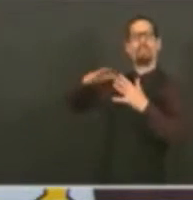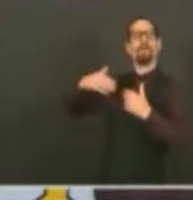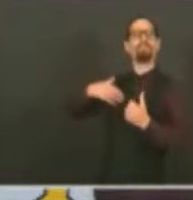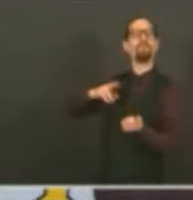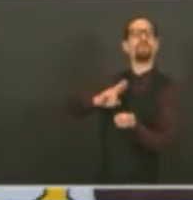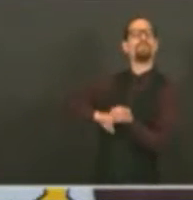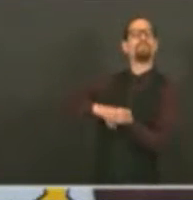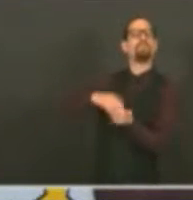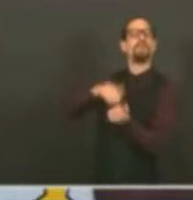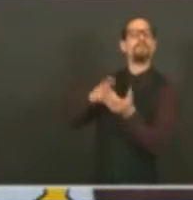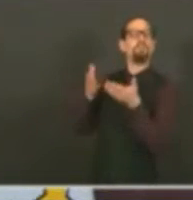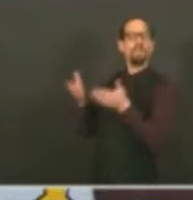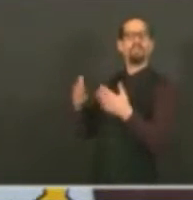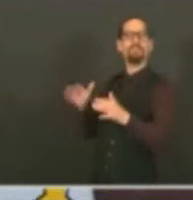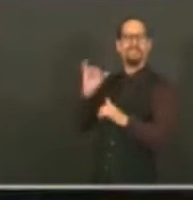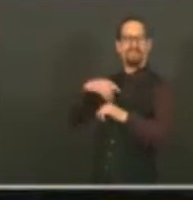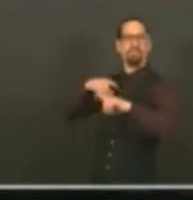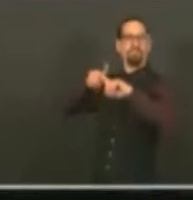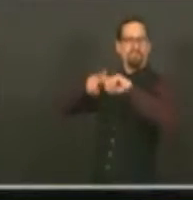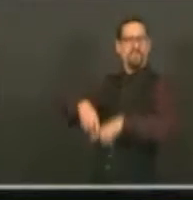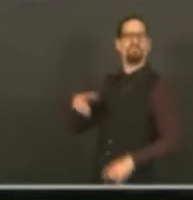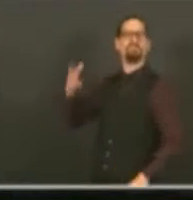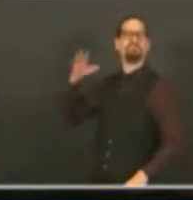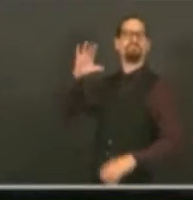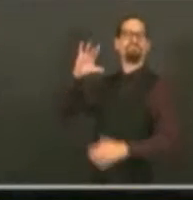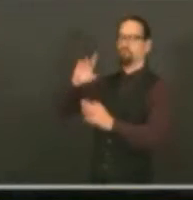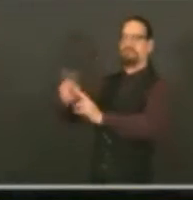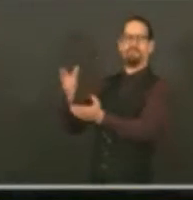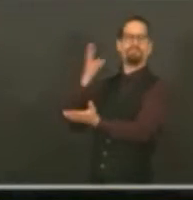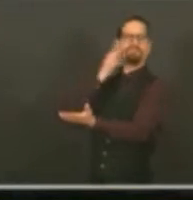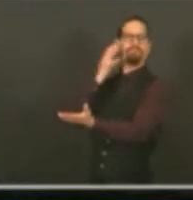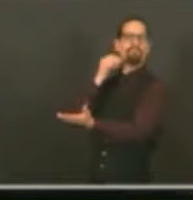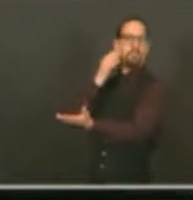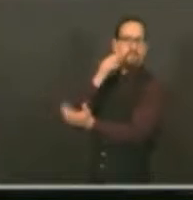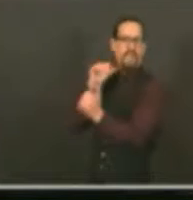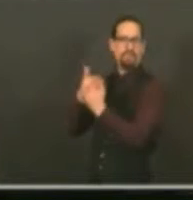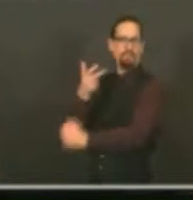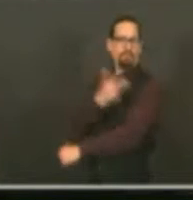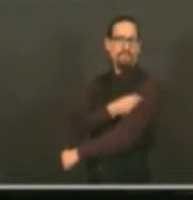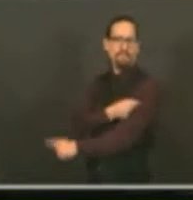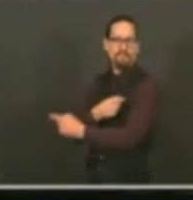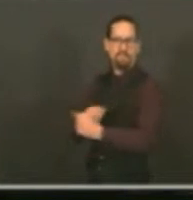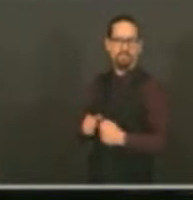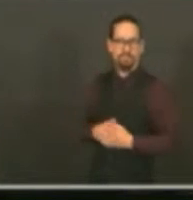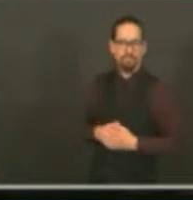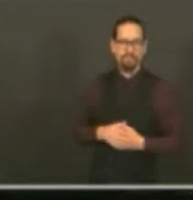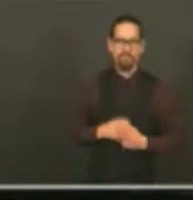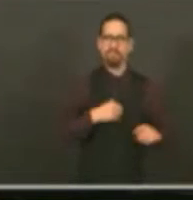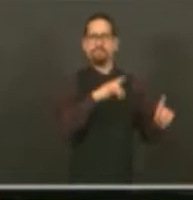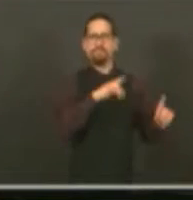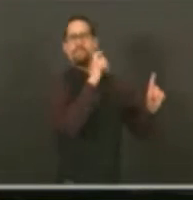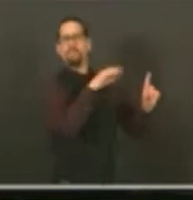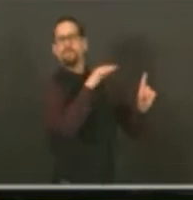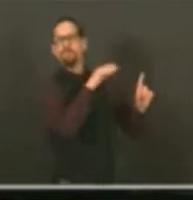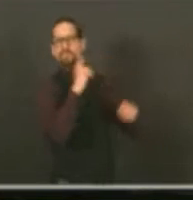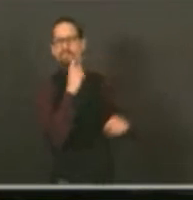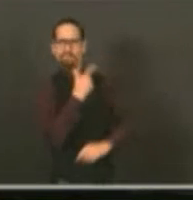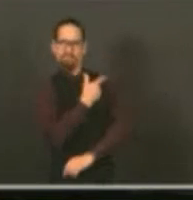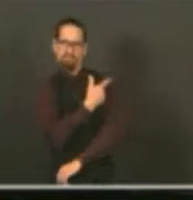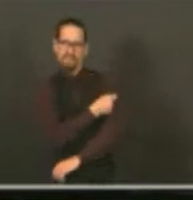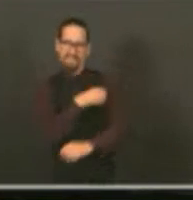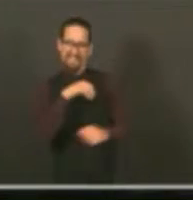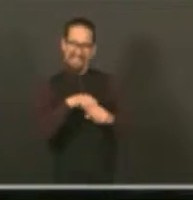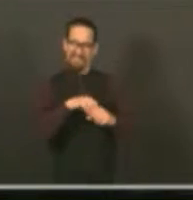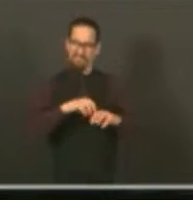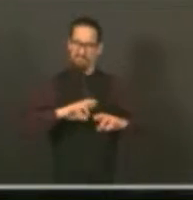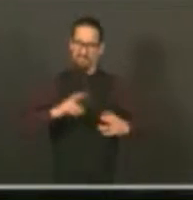off existing infrastructure. Is there any thought in the plan to putting the vaccine in some of these high-density communities that